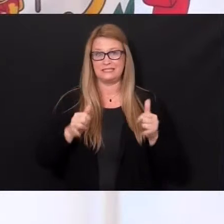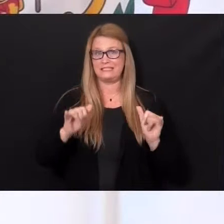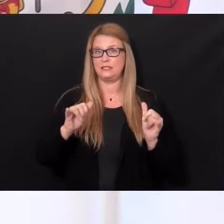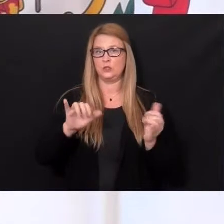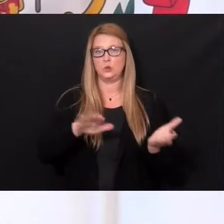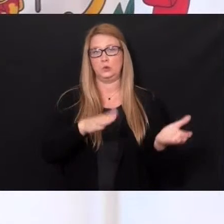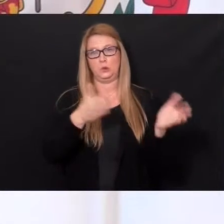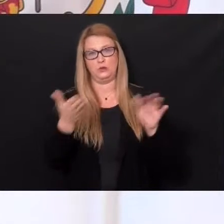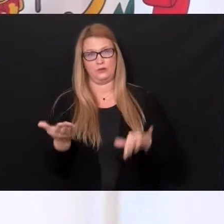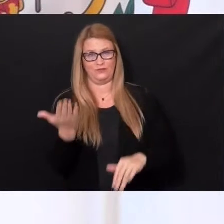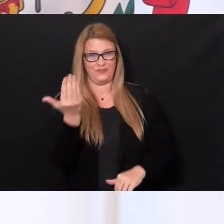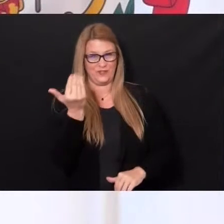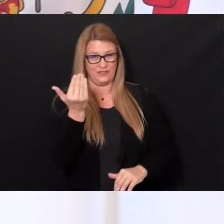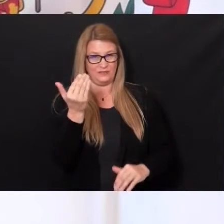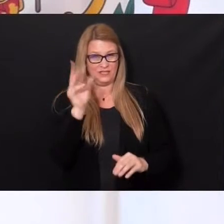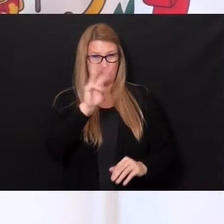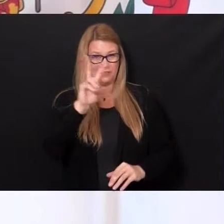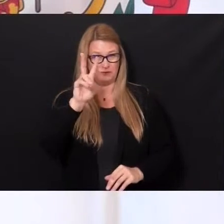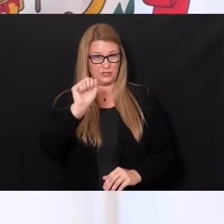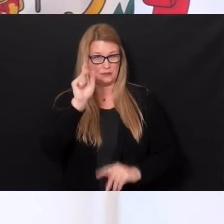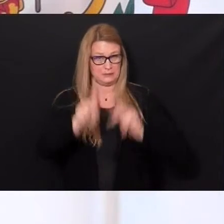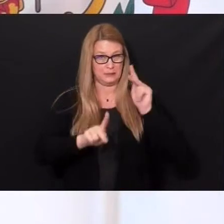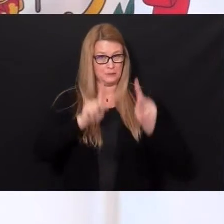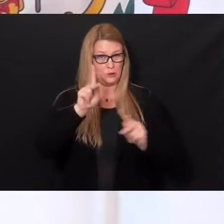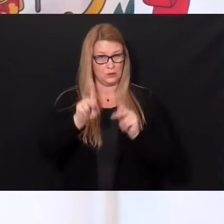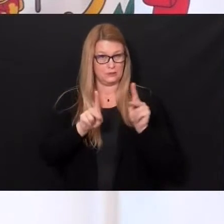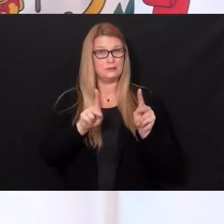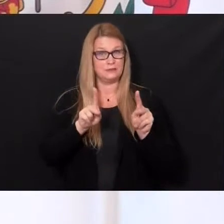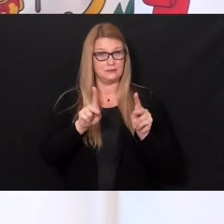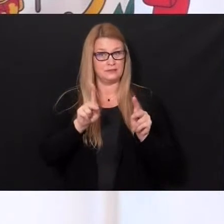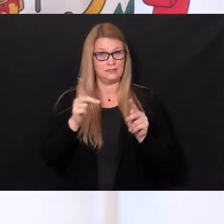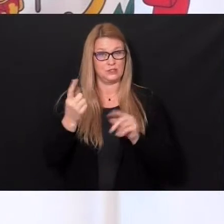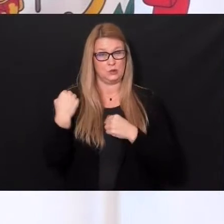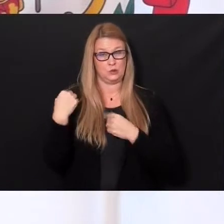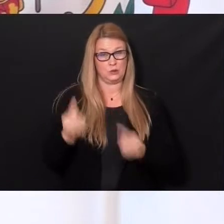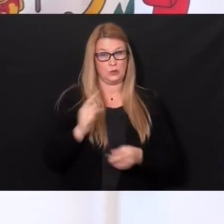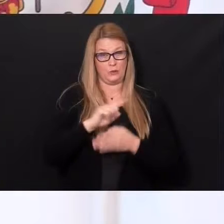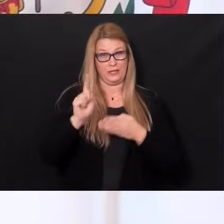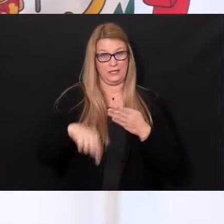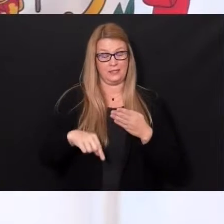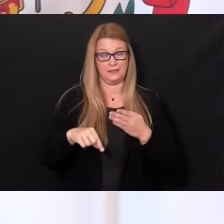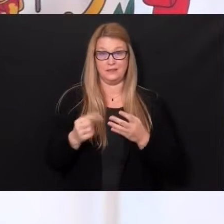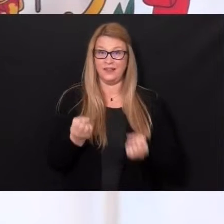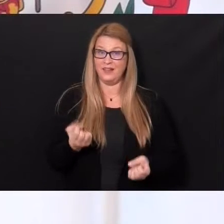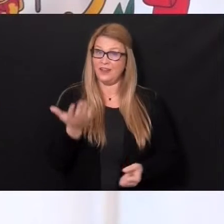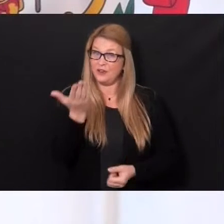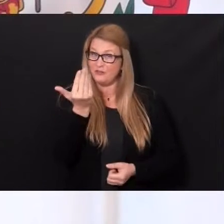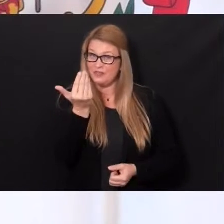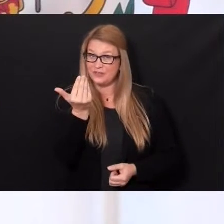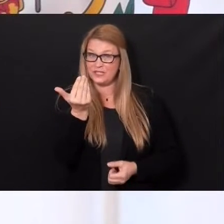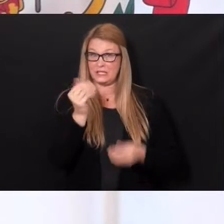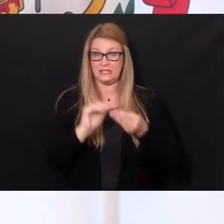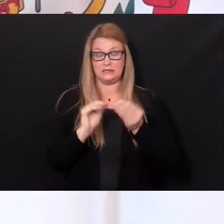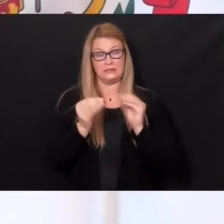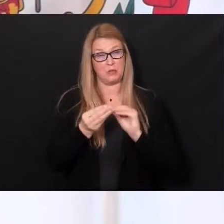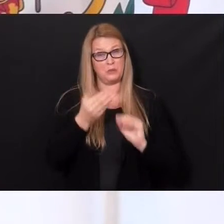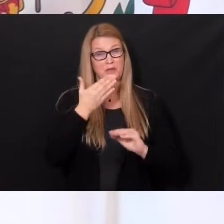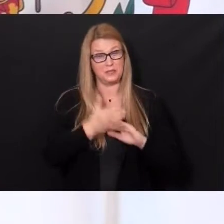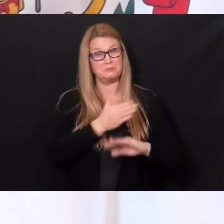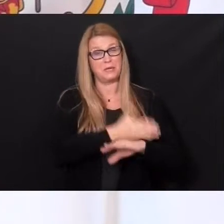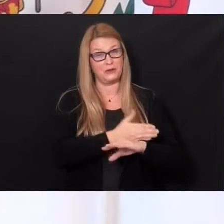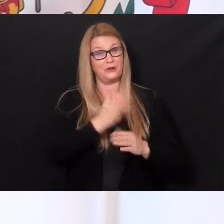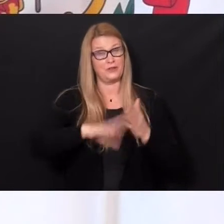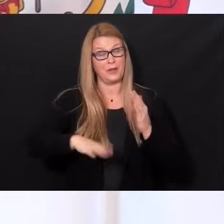West Virginians over the weekend, and it's 15 too many, but it's 15 a whole heck of a lot better than where we've